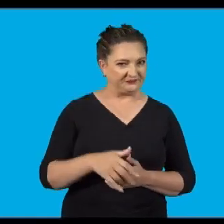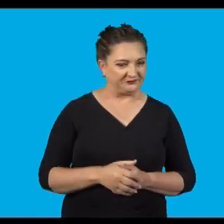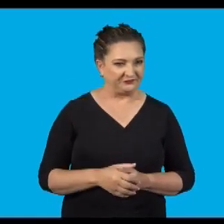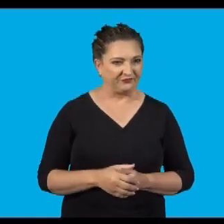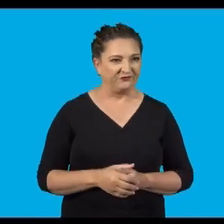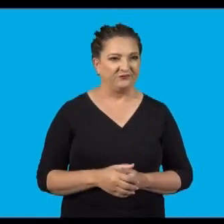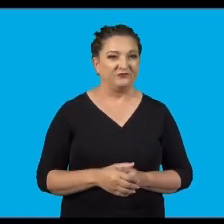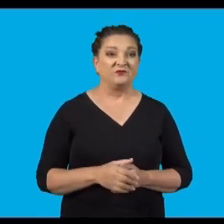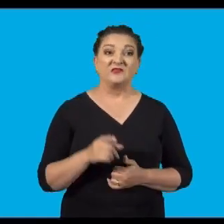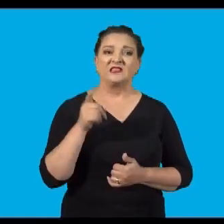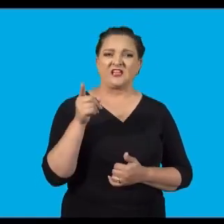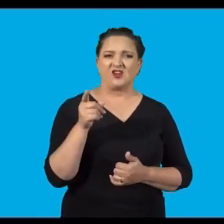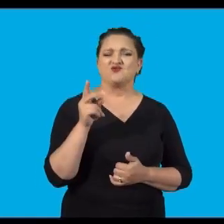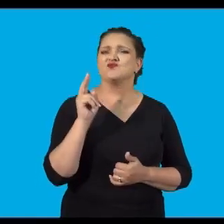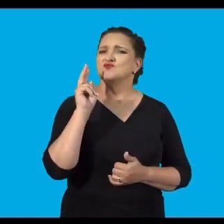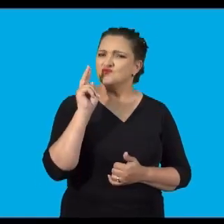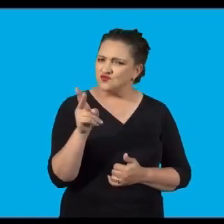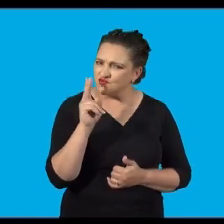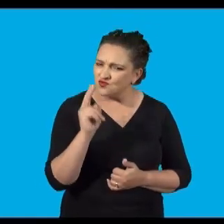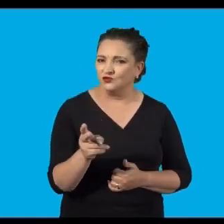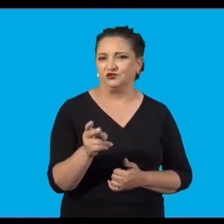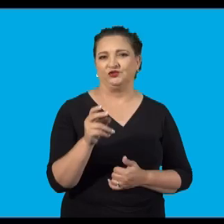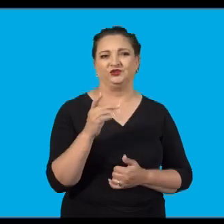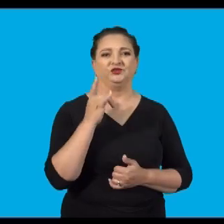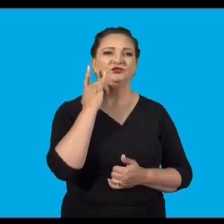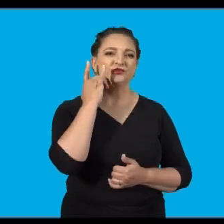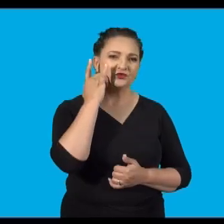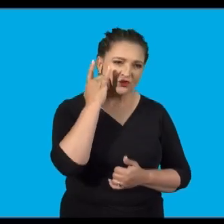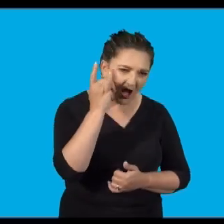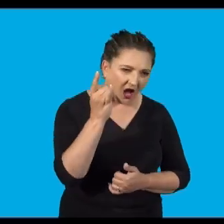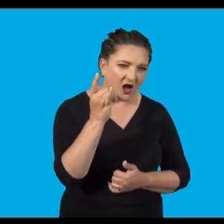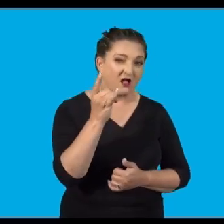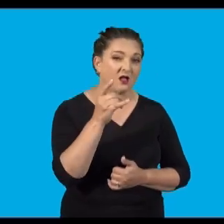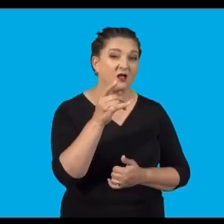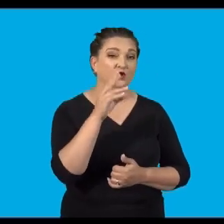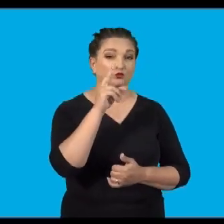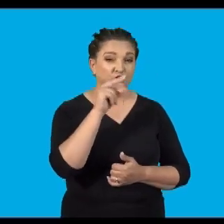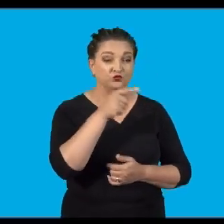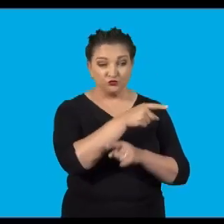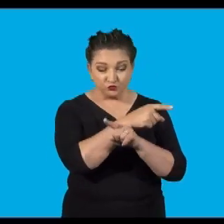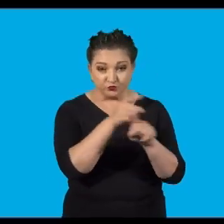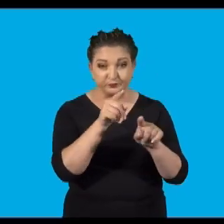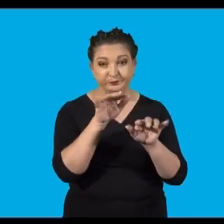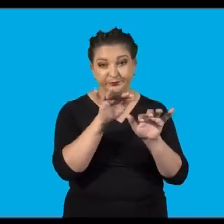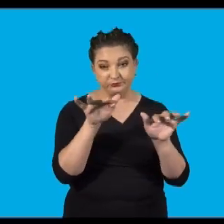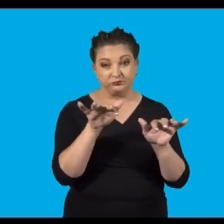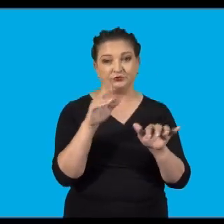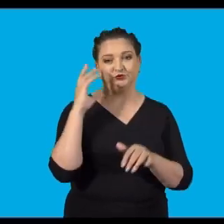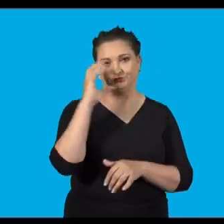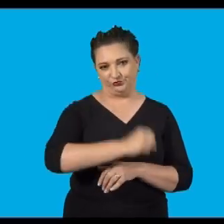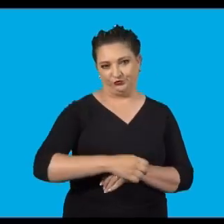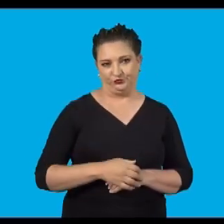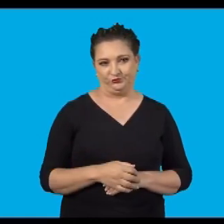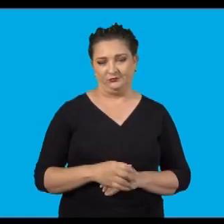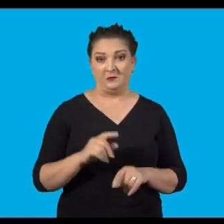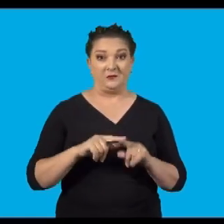right. He was usually very shy when speaking to strange people. Now look at my